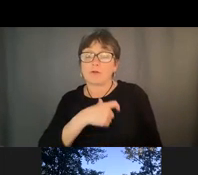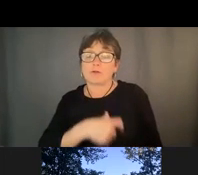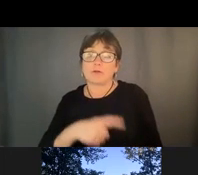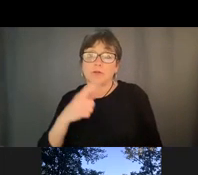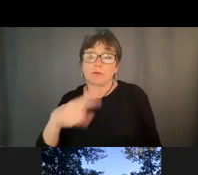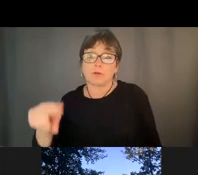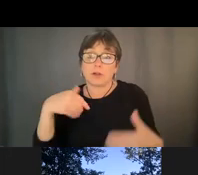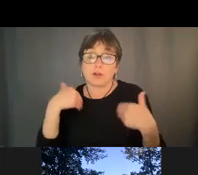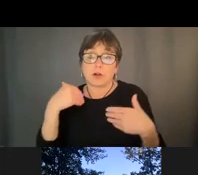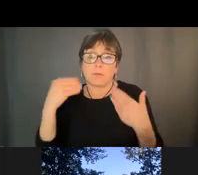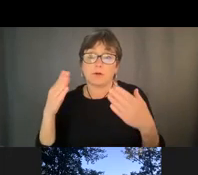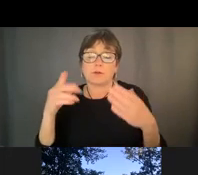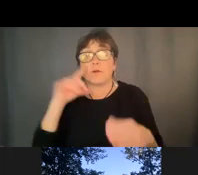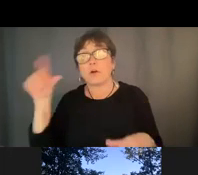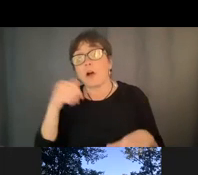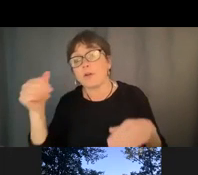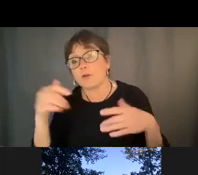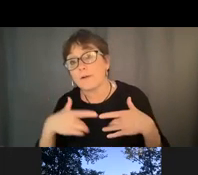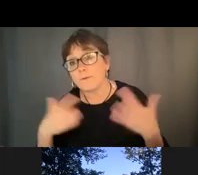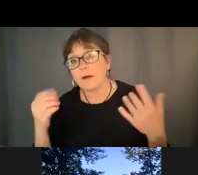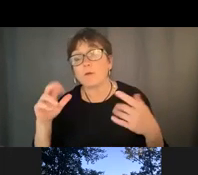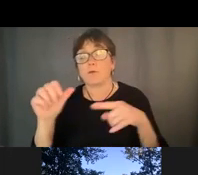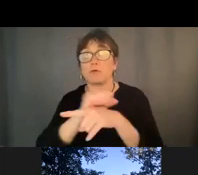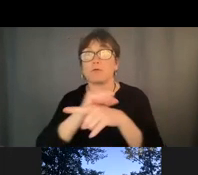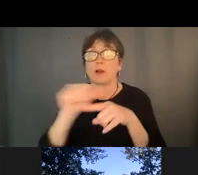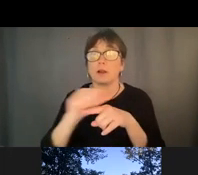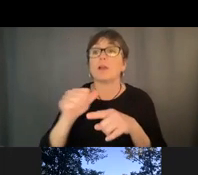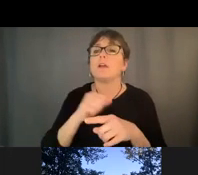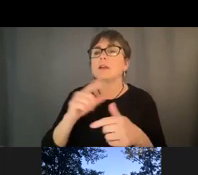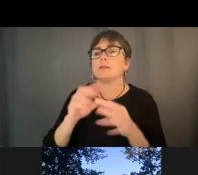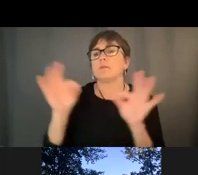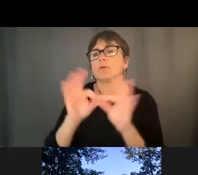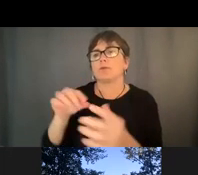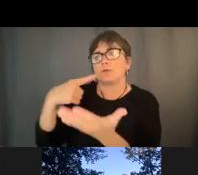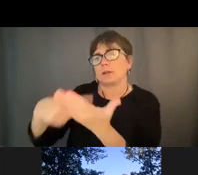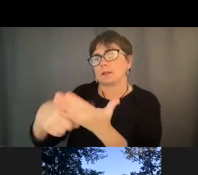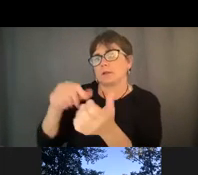So working it out with each youth is really important.